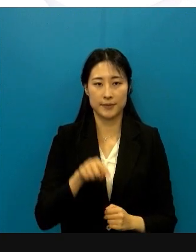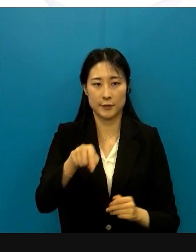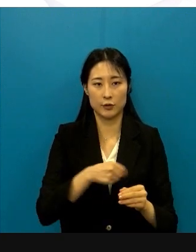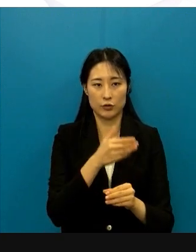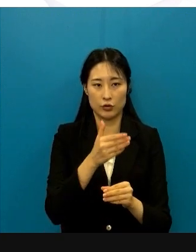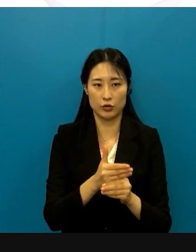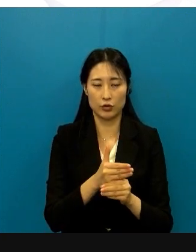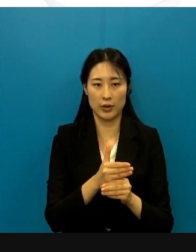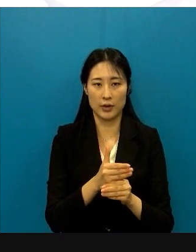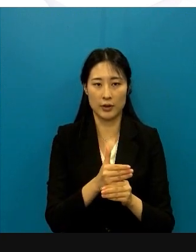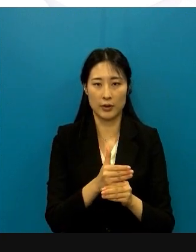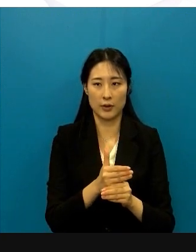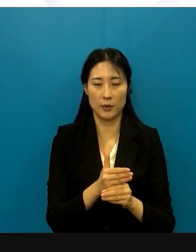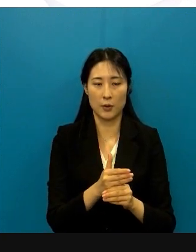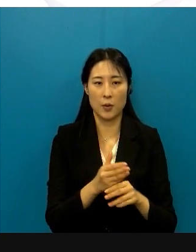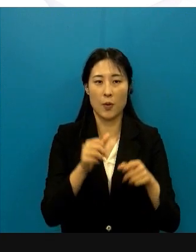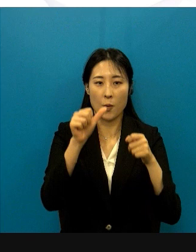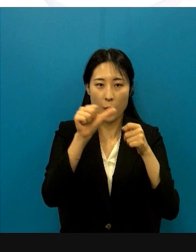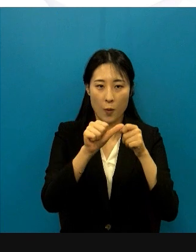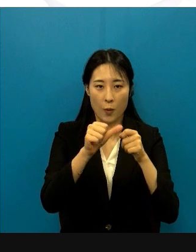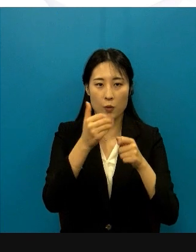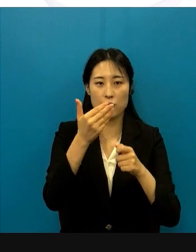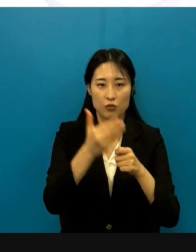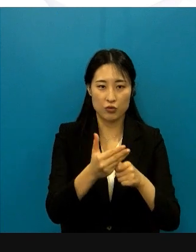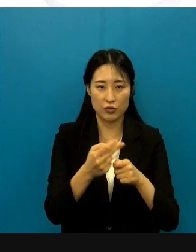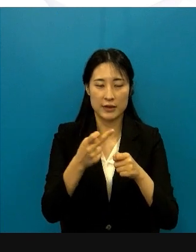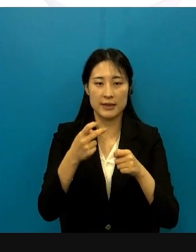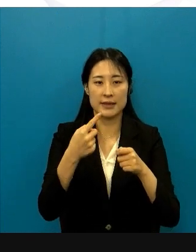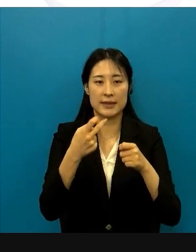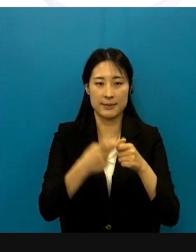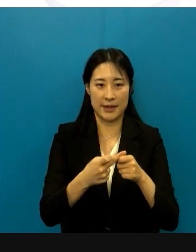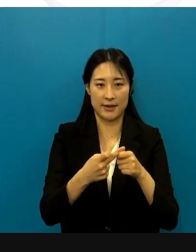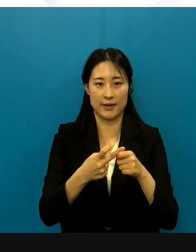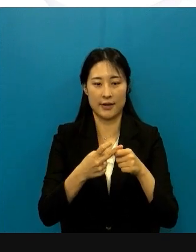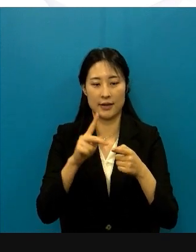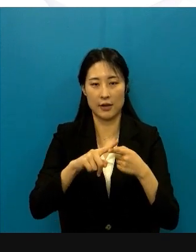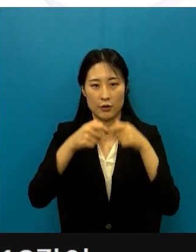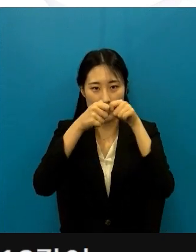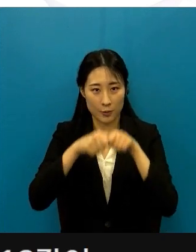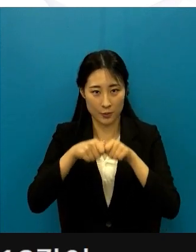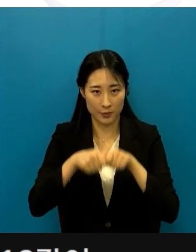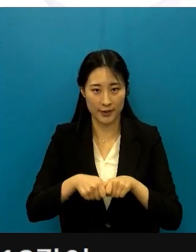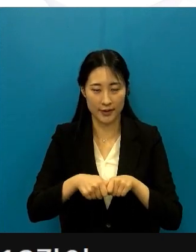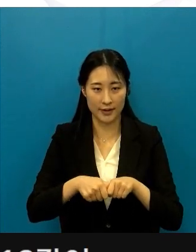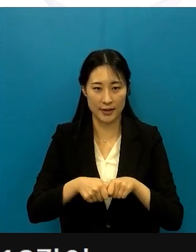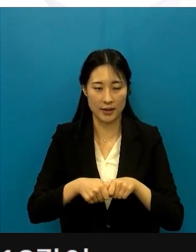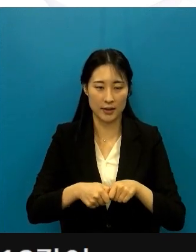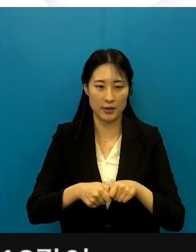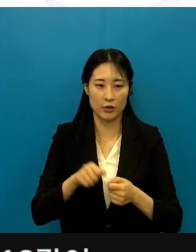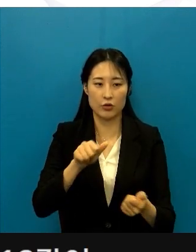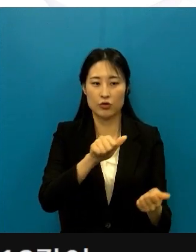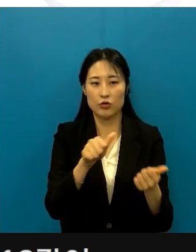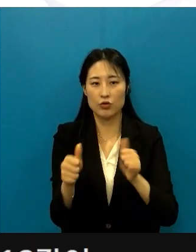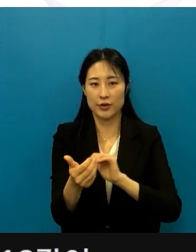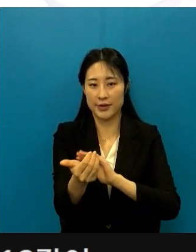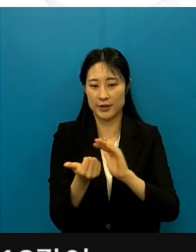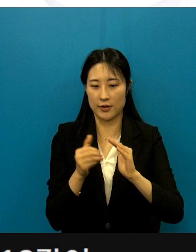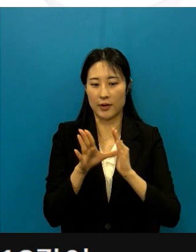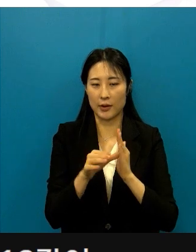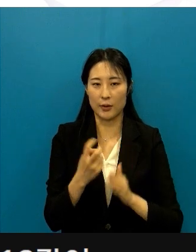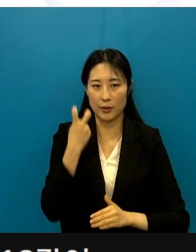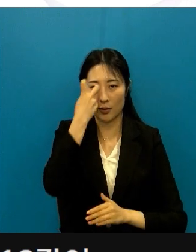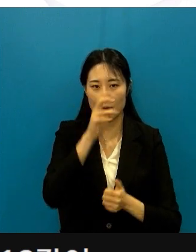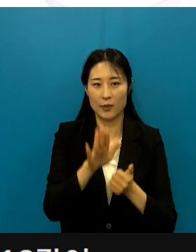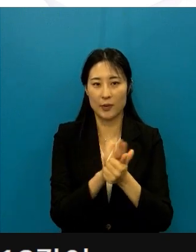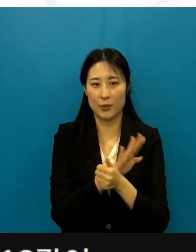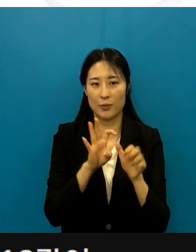are specific to care and end-of-life care. The Pflegestärkungsgesetz is a law to